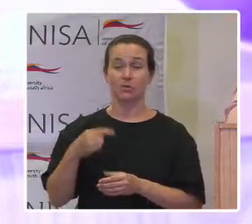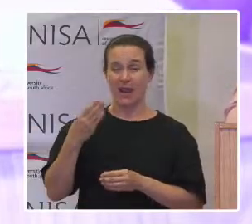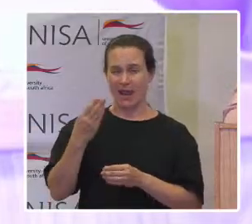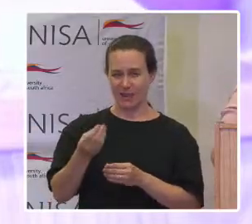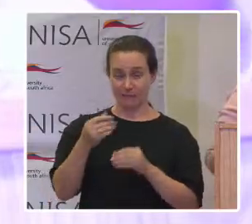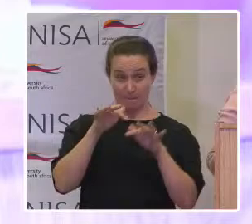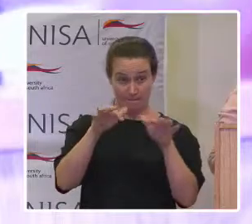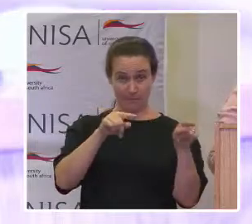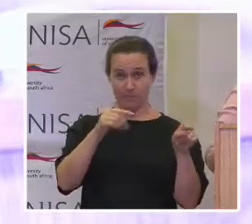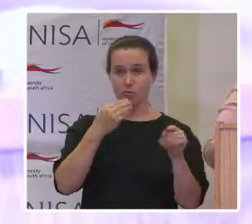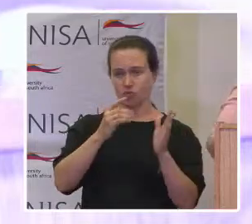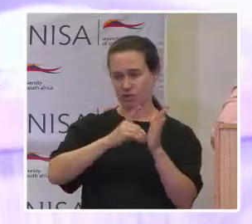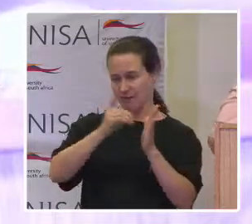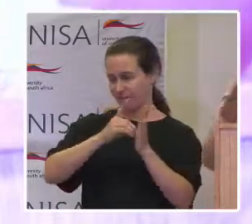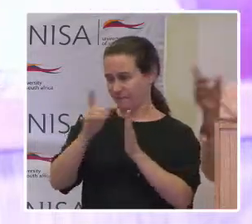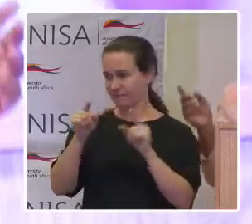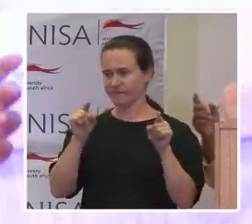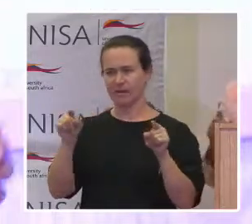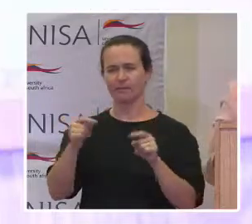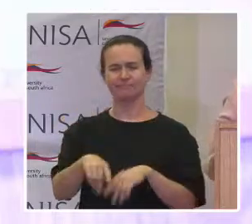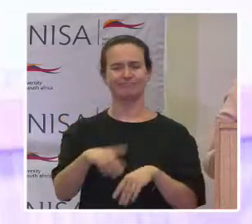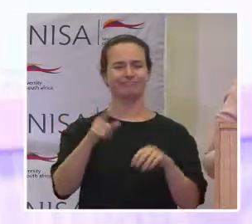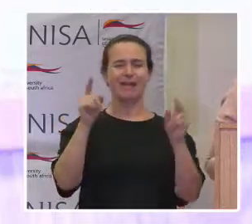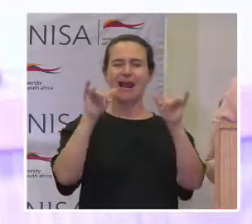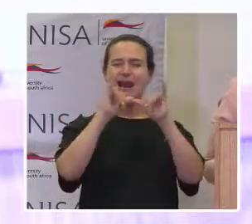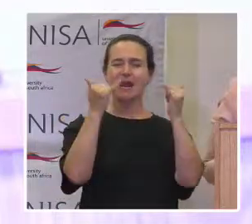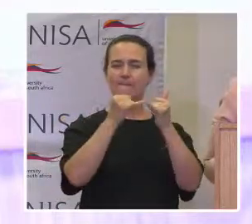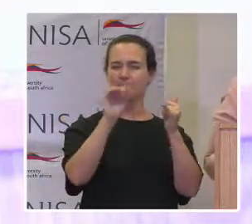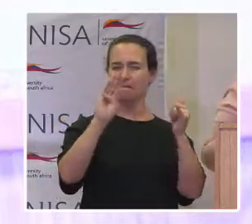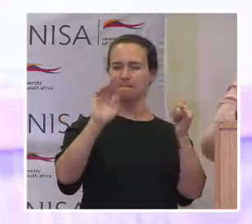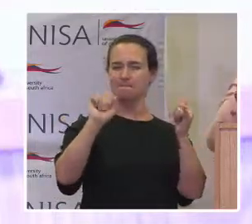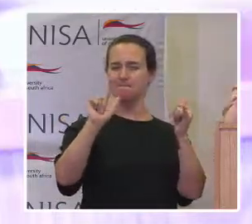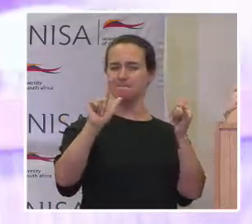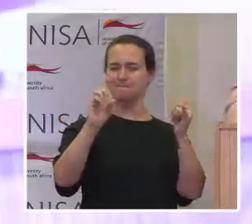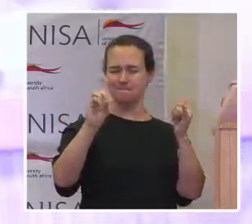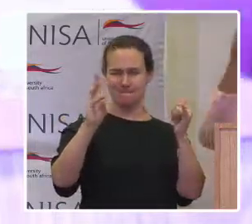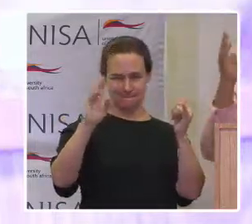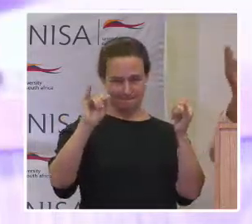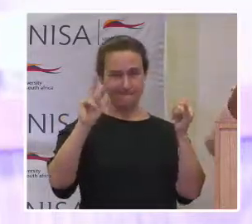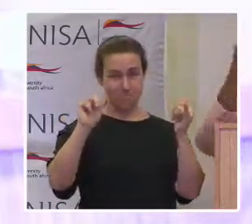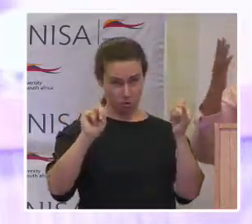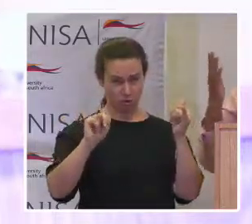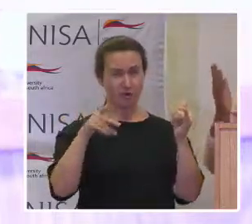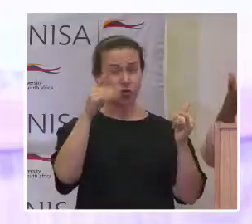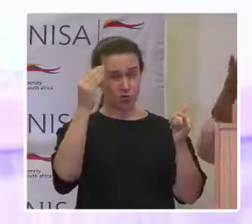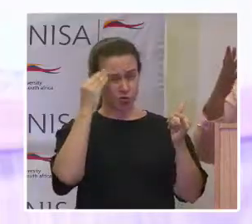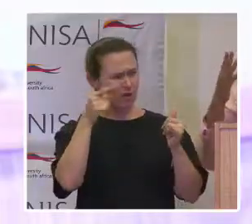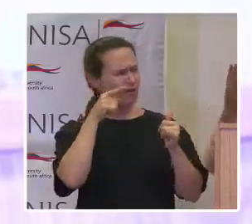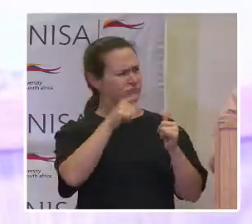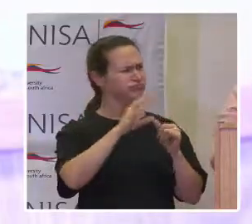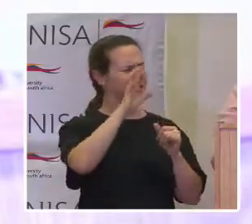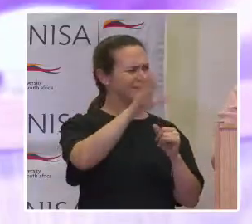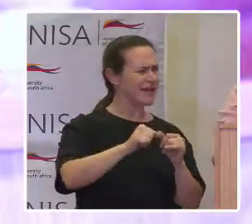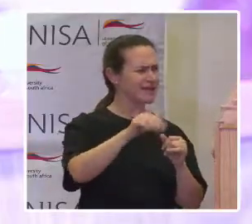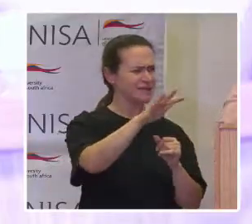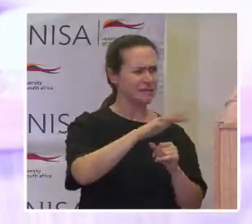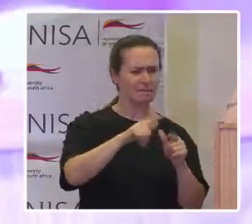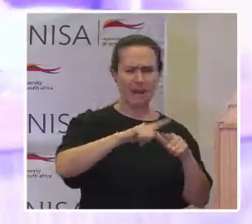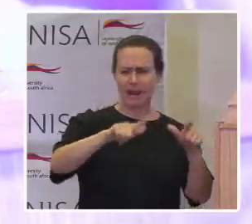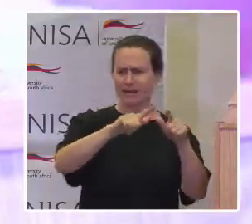developers. If you see Baldwin, what comes into your mind? Oh, they are taking up the space. They are doing